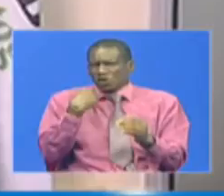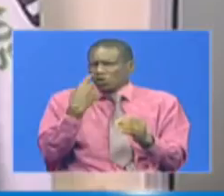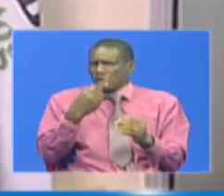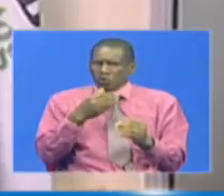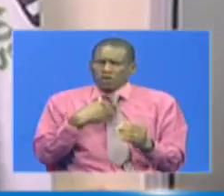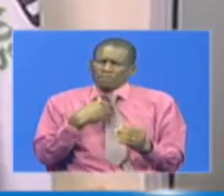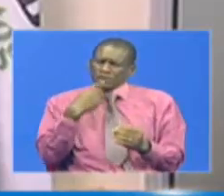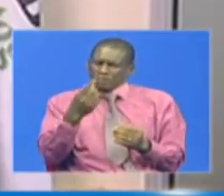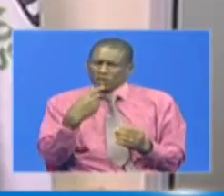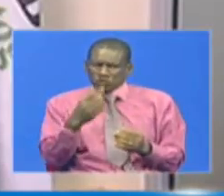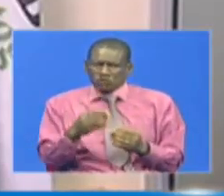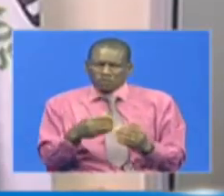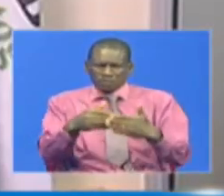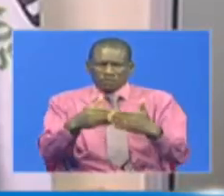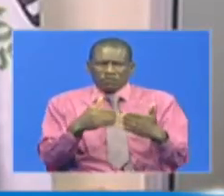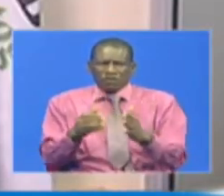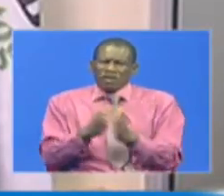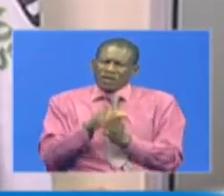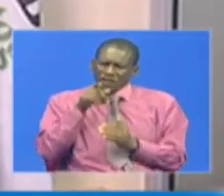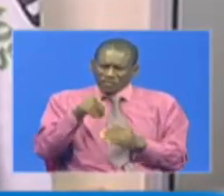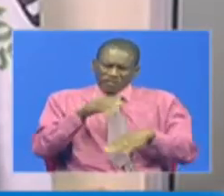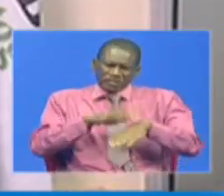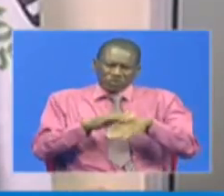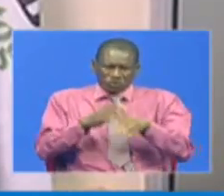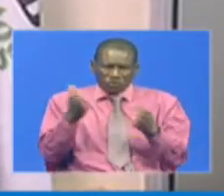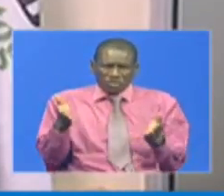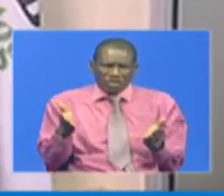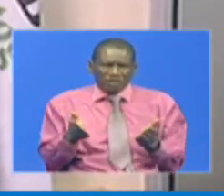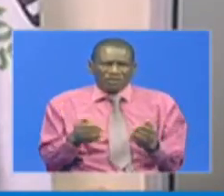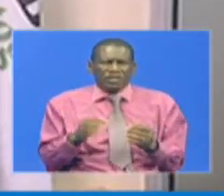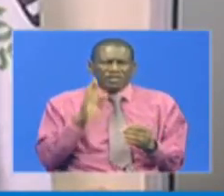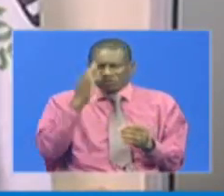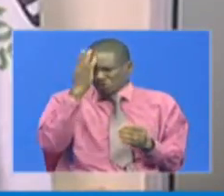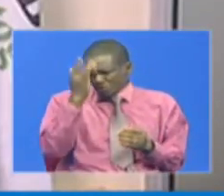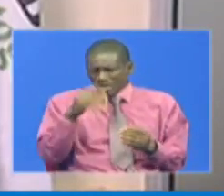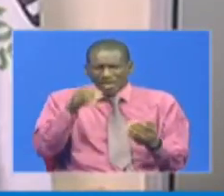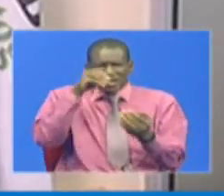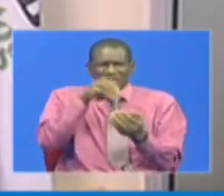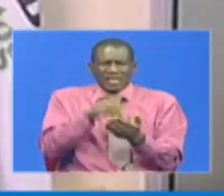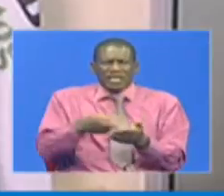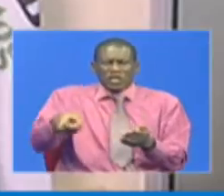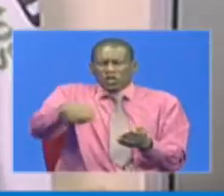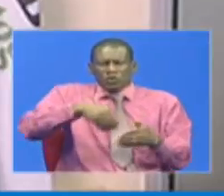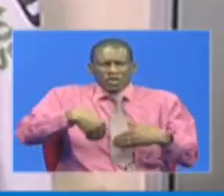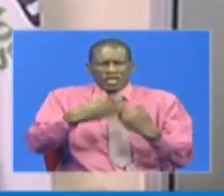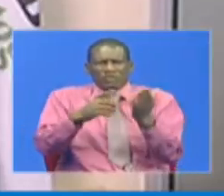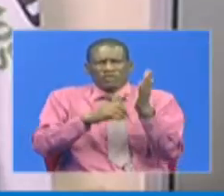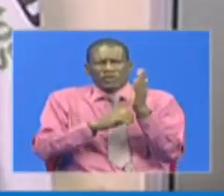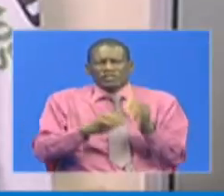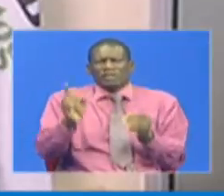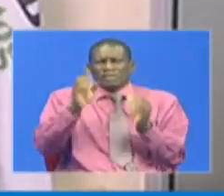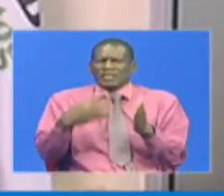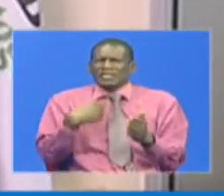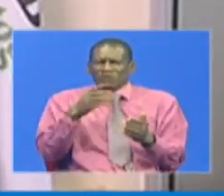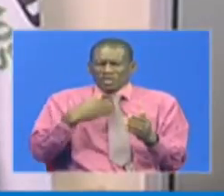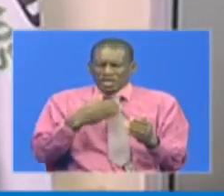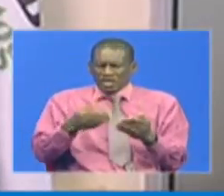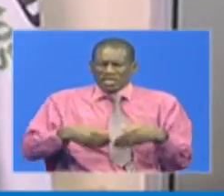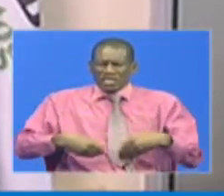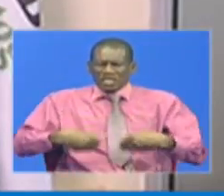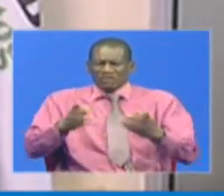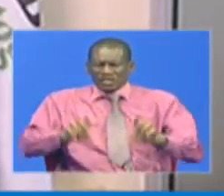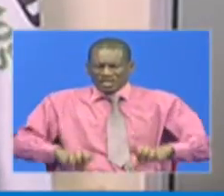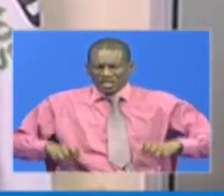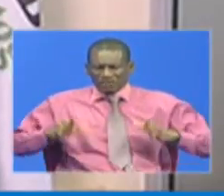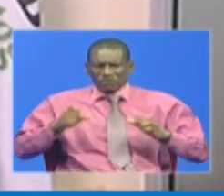mentioned earlier. And this is a good thing because, again, you're giving, like the CS said, you're giving a lifeline to